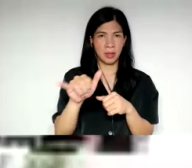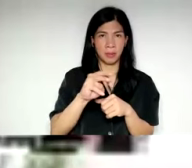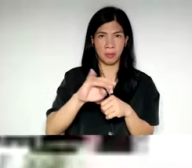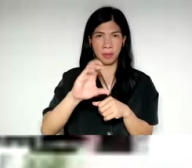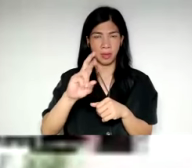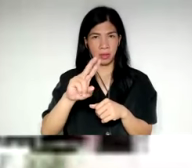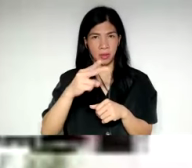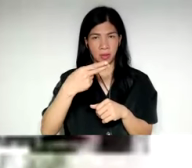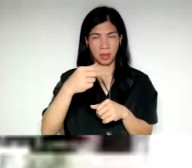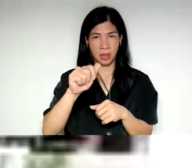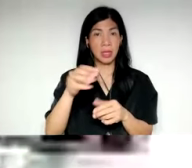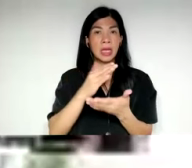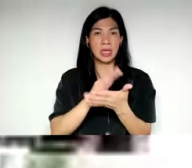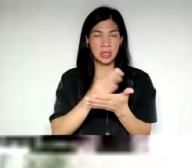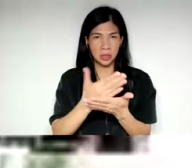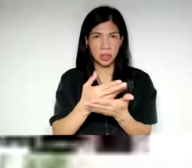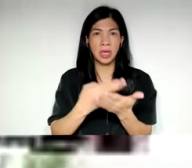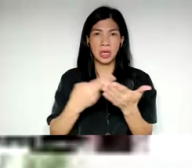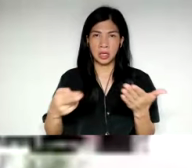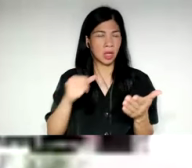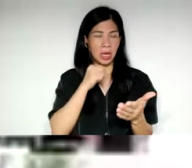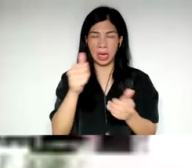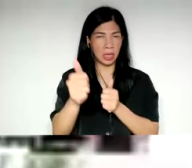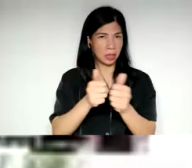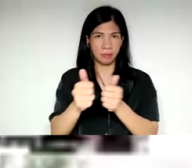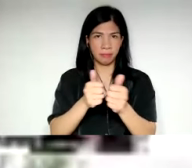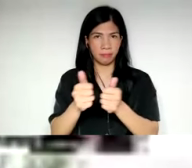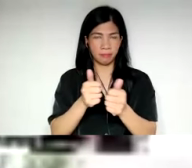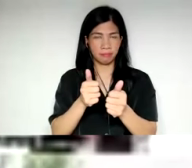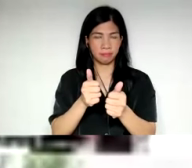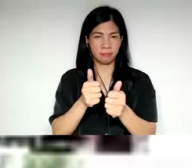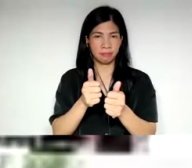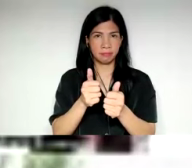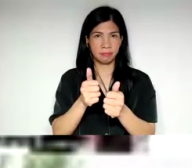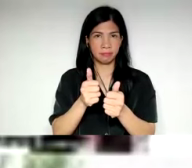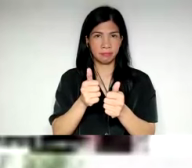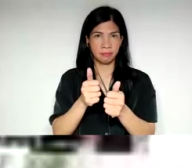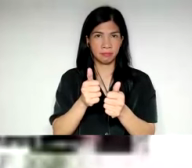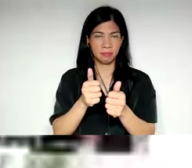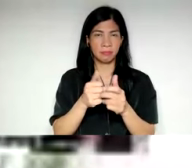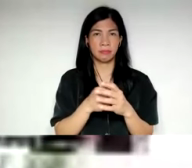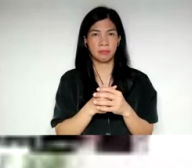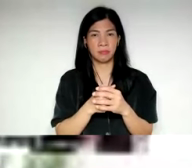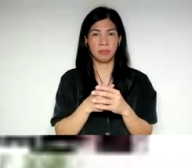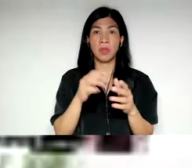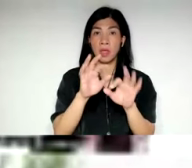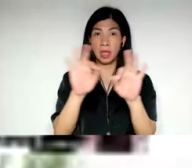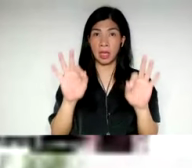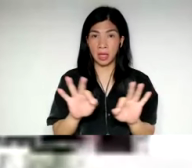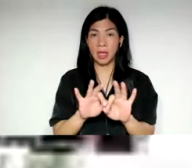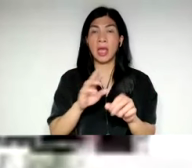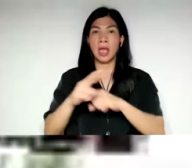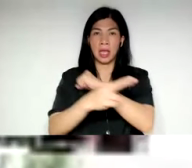by mother trees in the form of regional hubs, similar to the concept of the Wedgwood Web by Susan